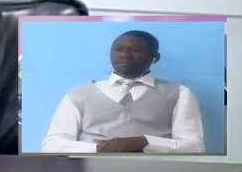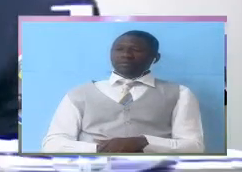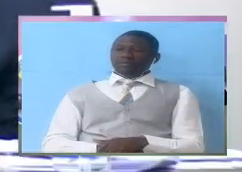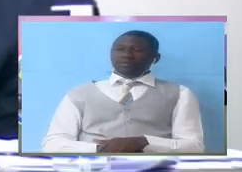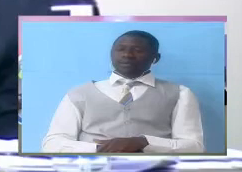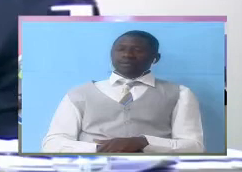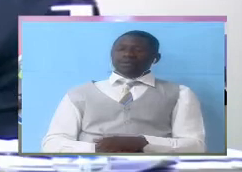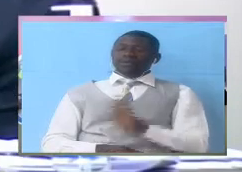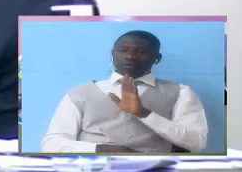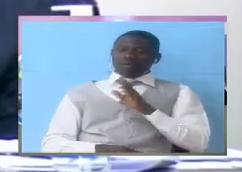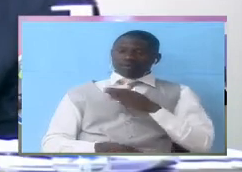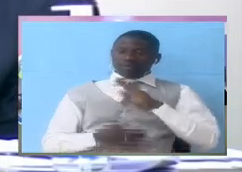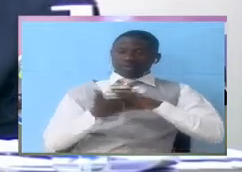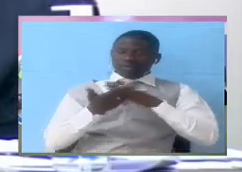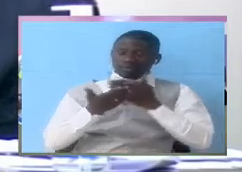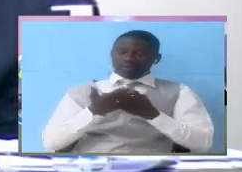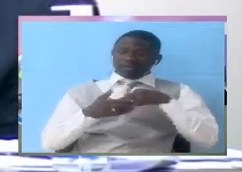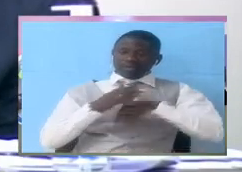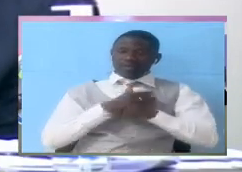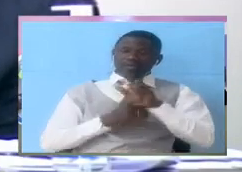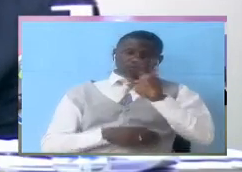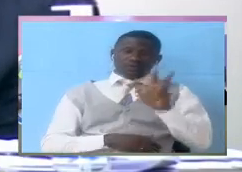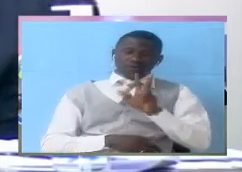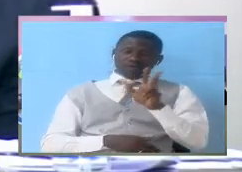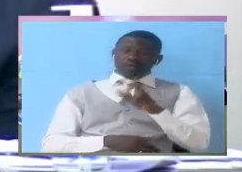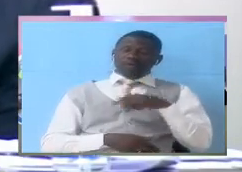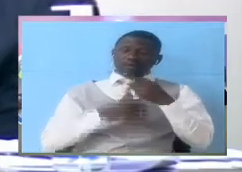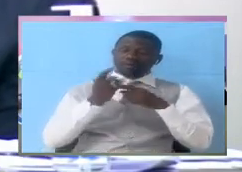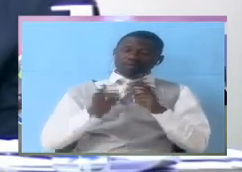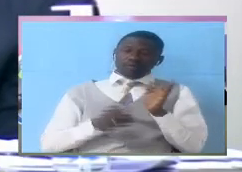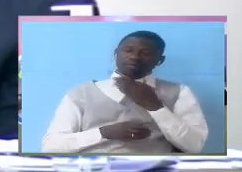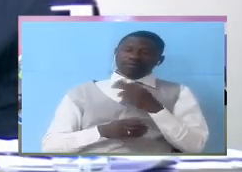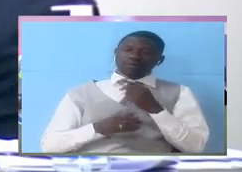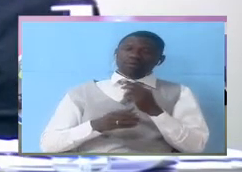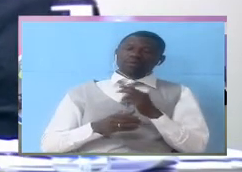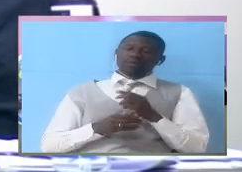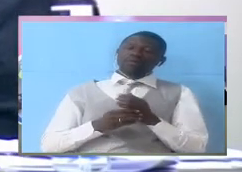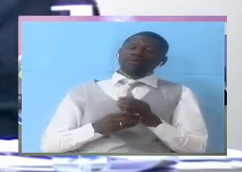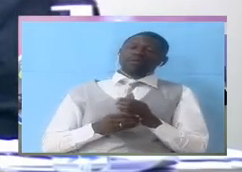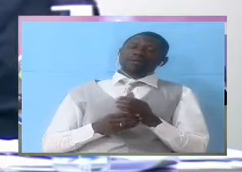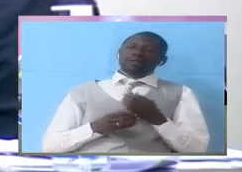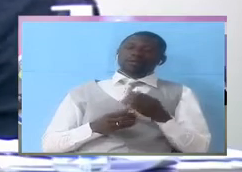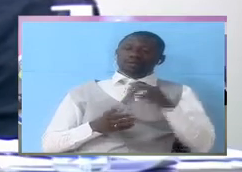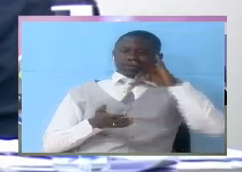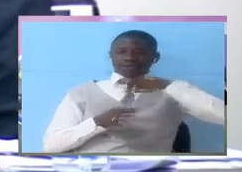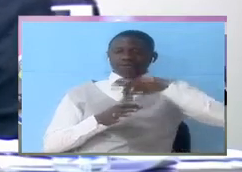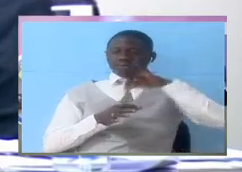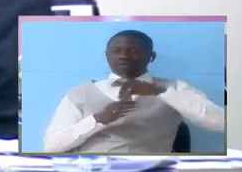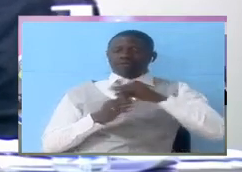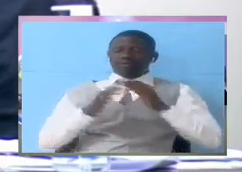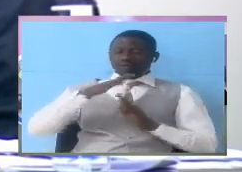interpret this in Wolof, and then perhaps maybe we would go for the lunch break and come back. But yeah,